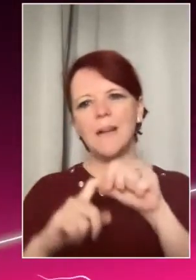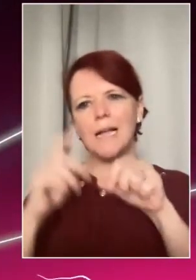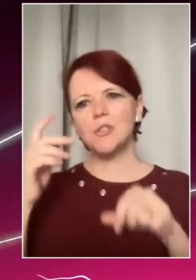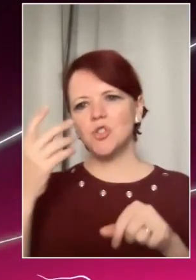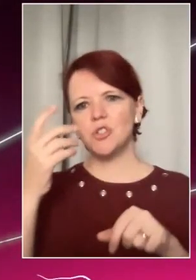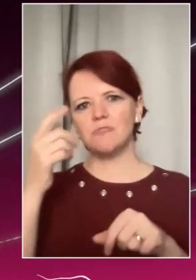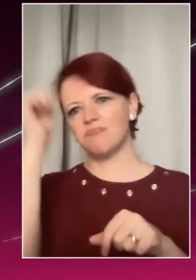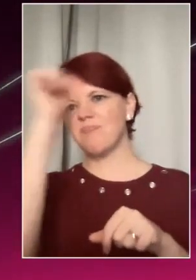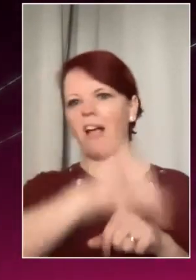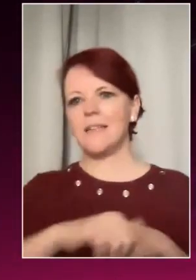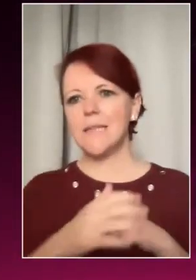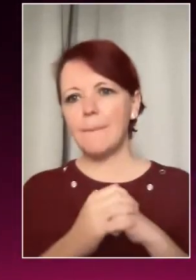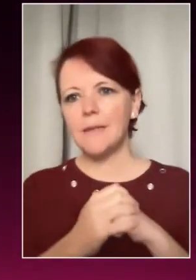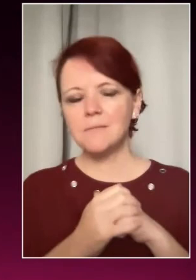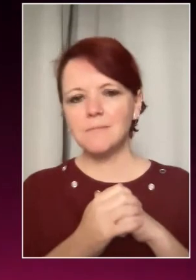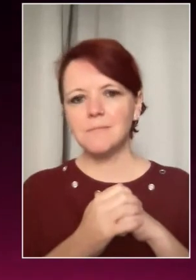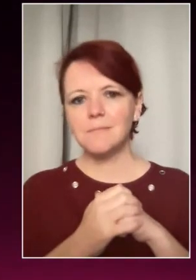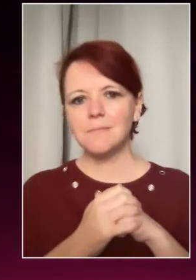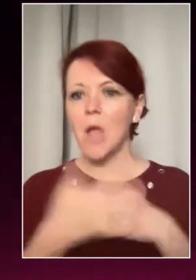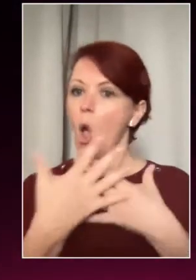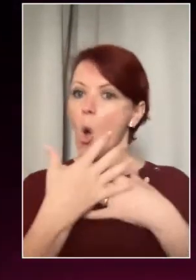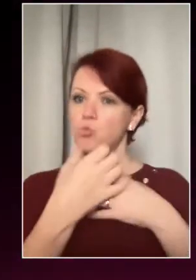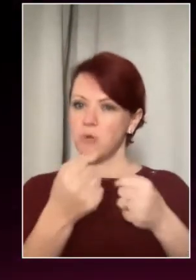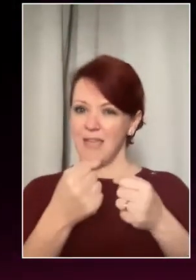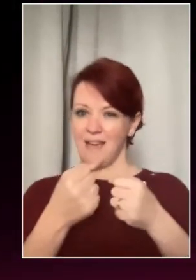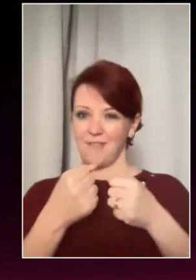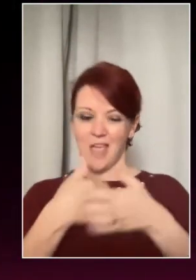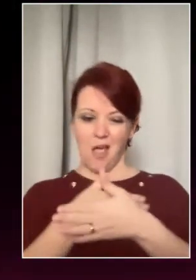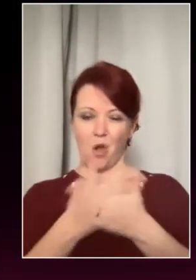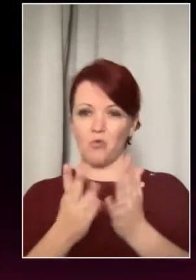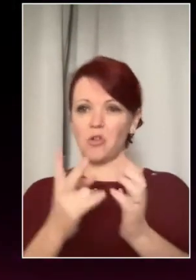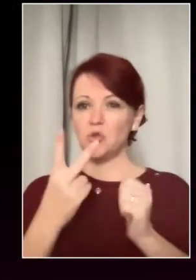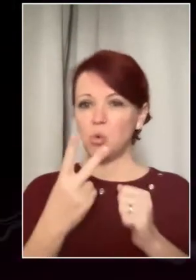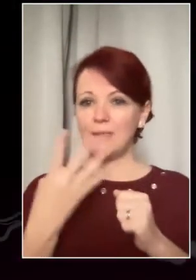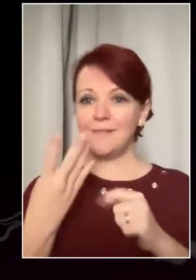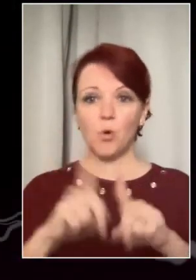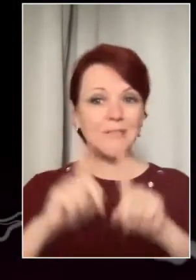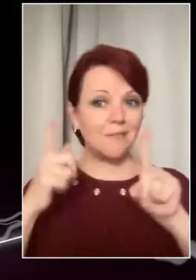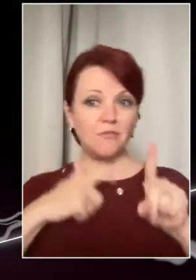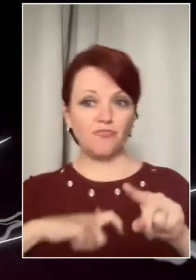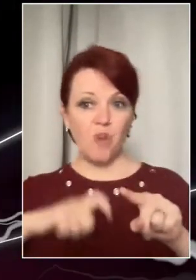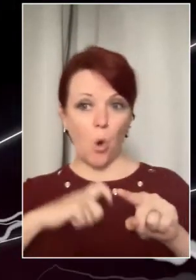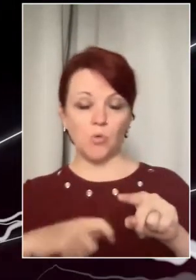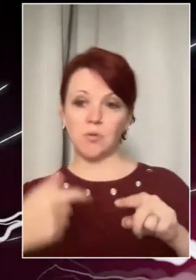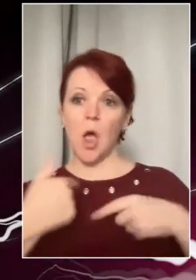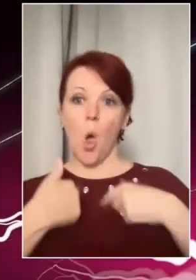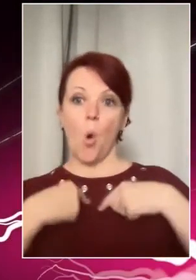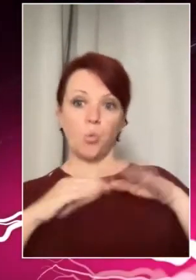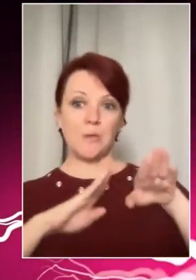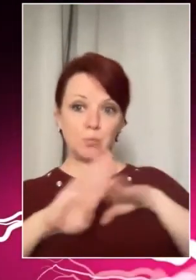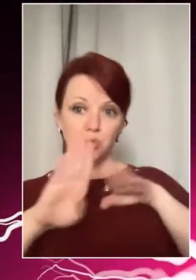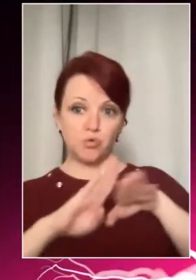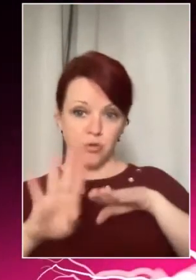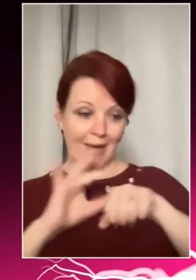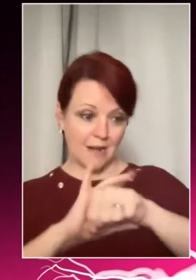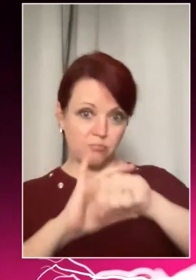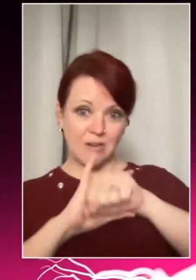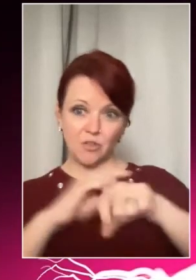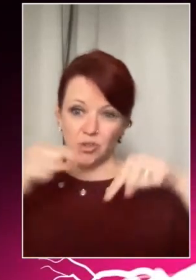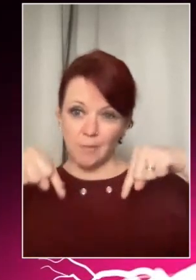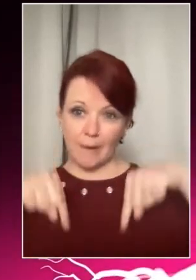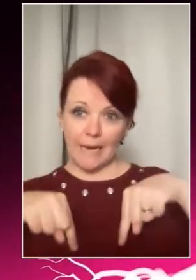spread across 24 trades. We deliver these in-house in training schools and then out onto our many